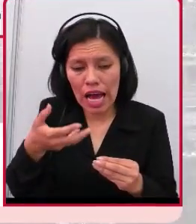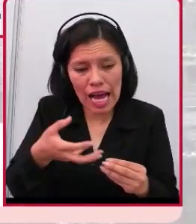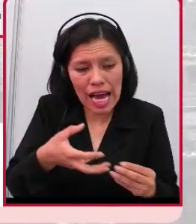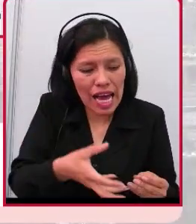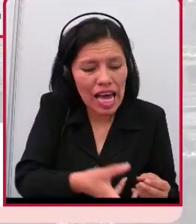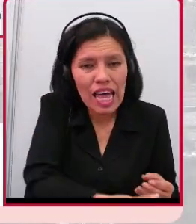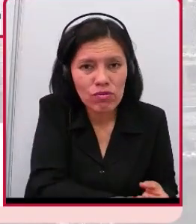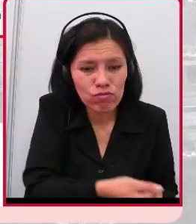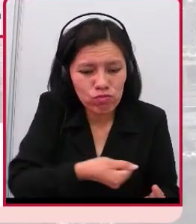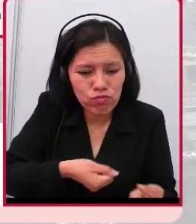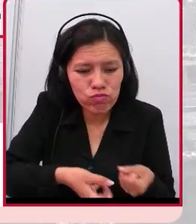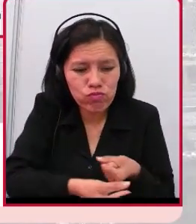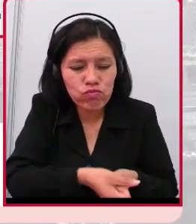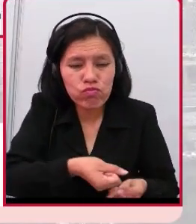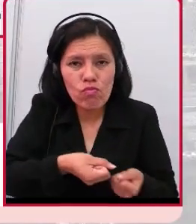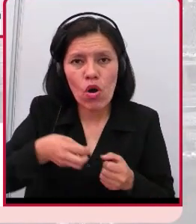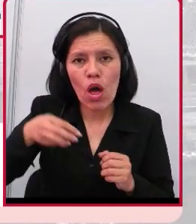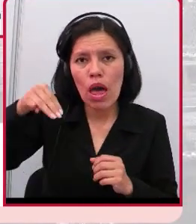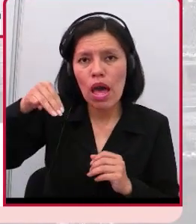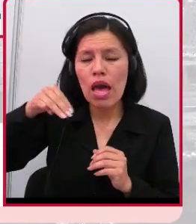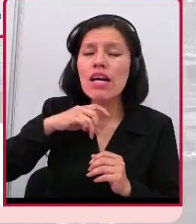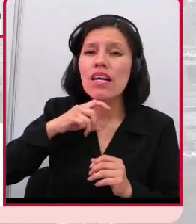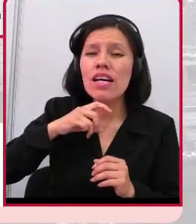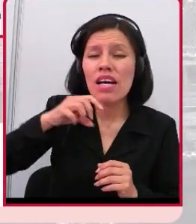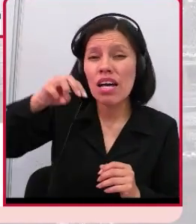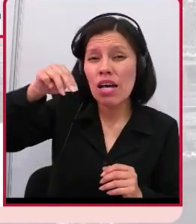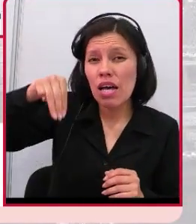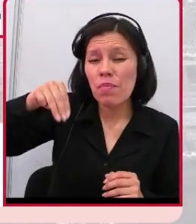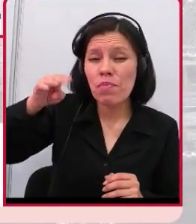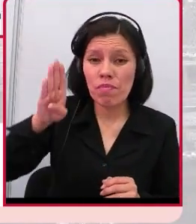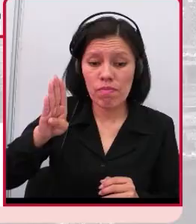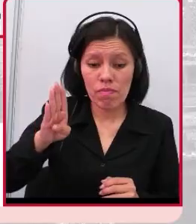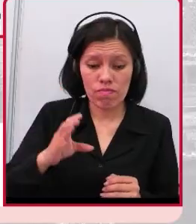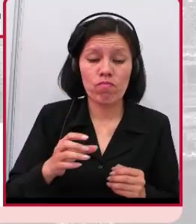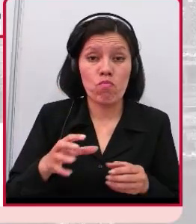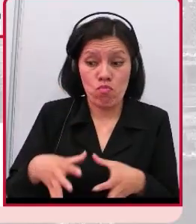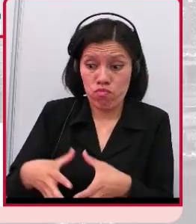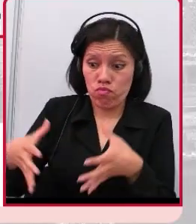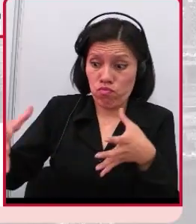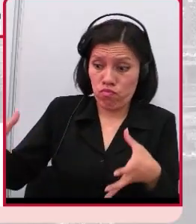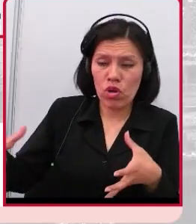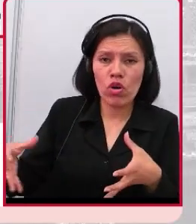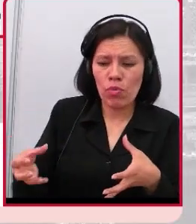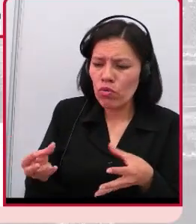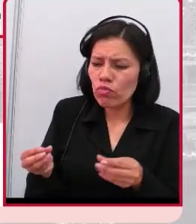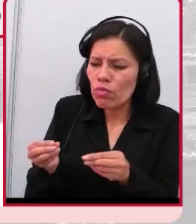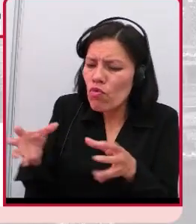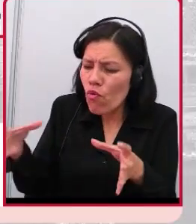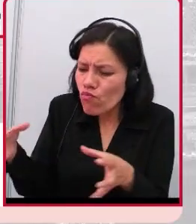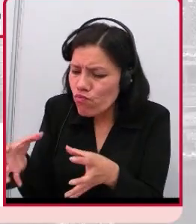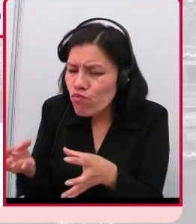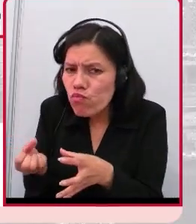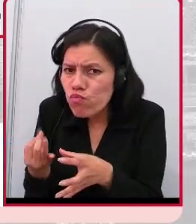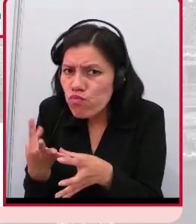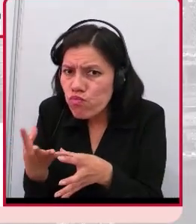in the optimization of molybdenum production. We have improved both volume and concentrate